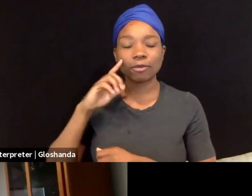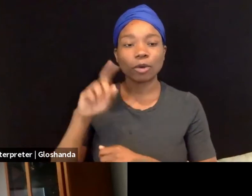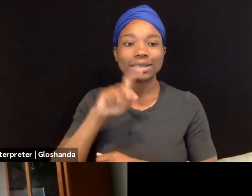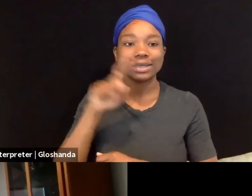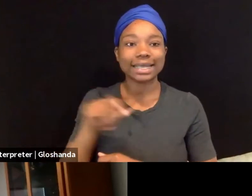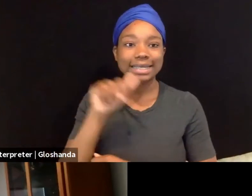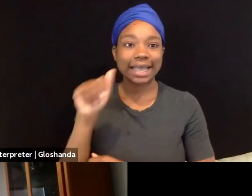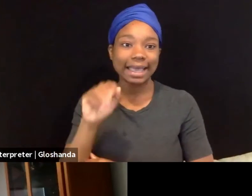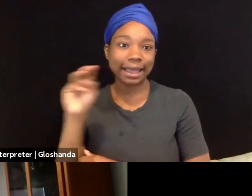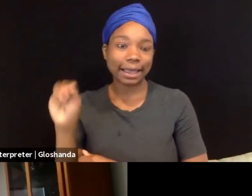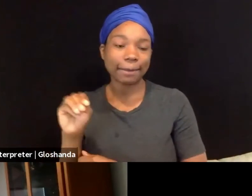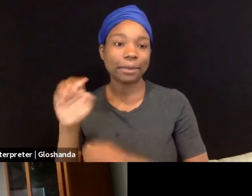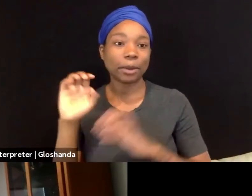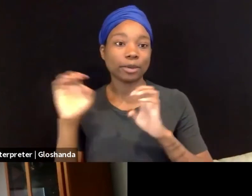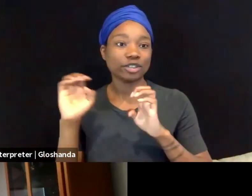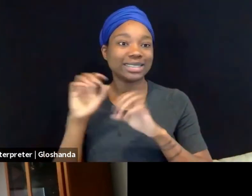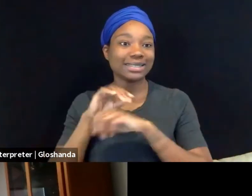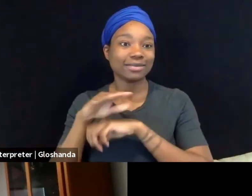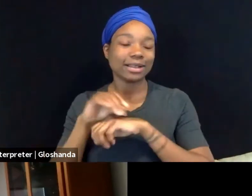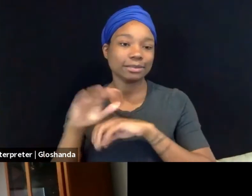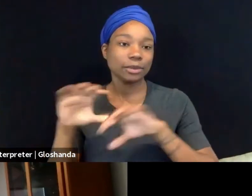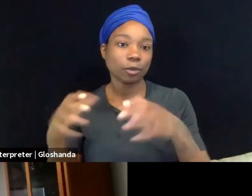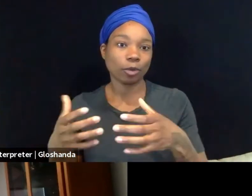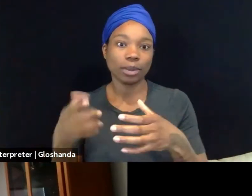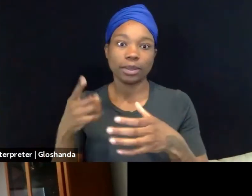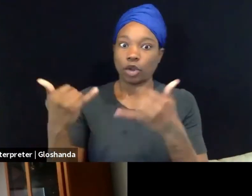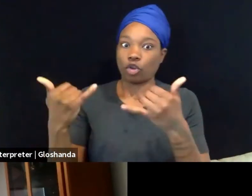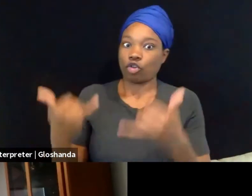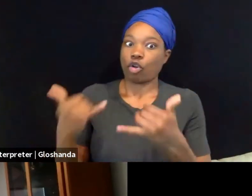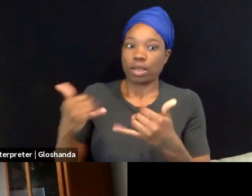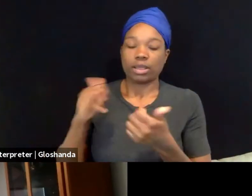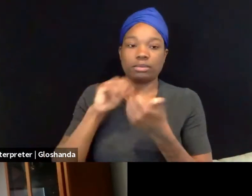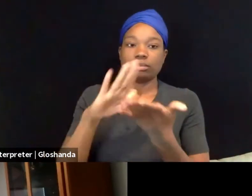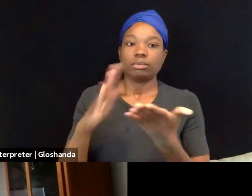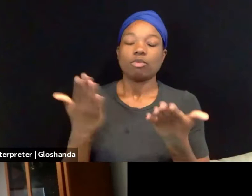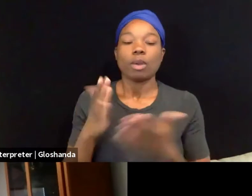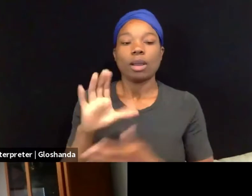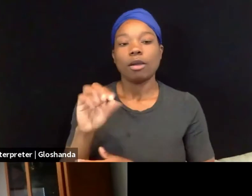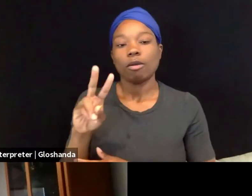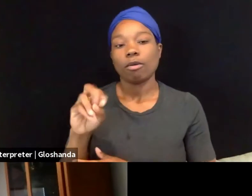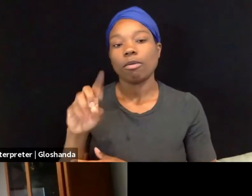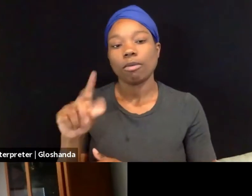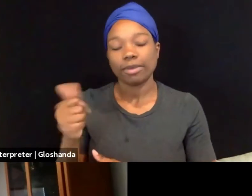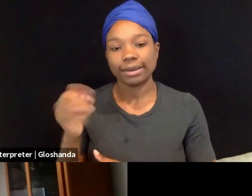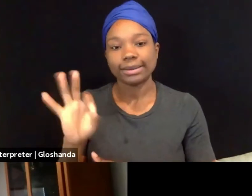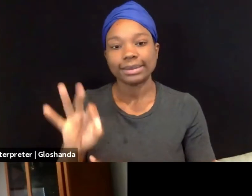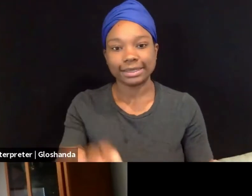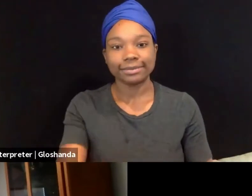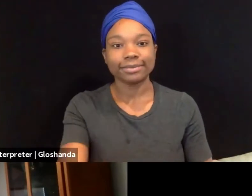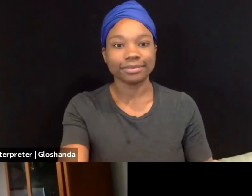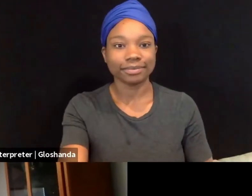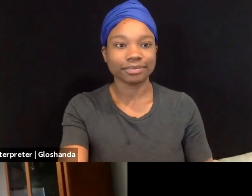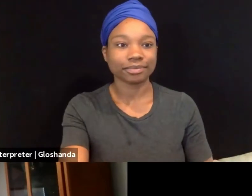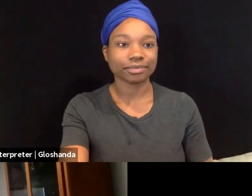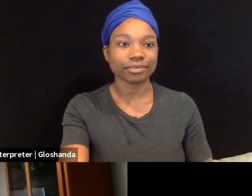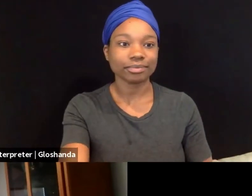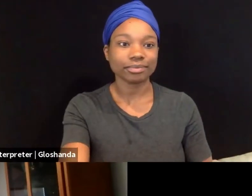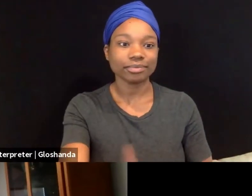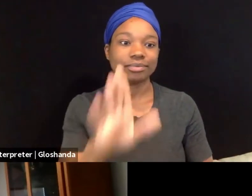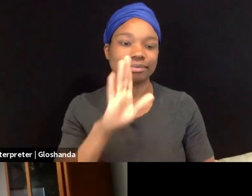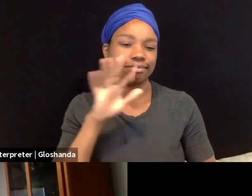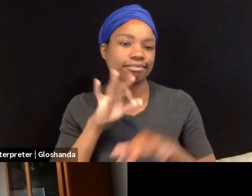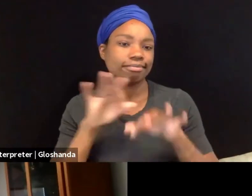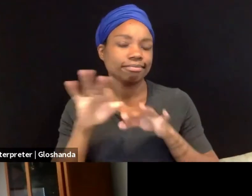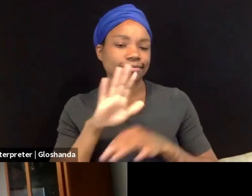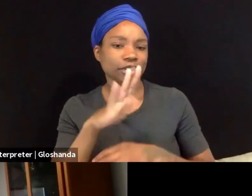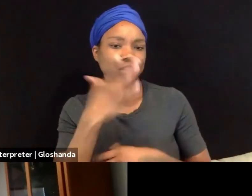Management Advisory Group, which is currently addressing COVID-19. She will speak to her interest in how older